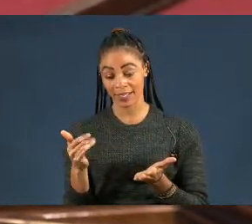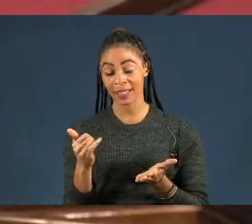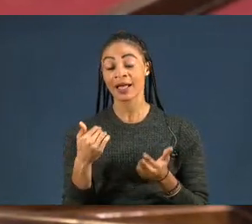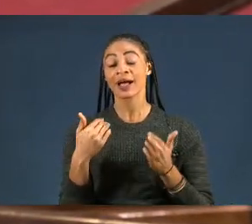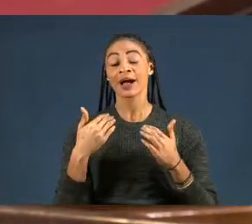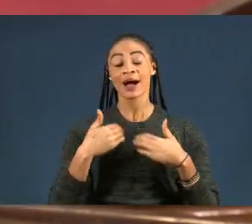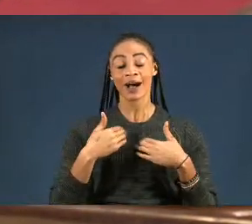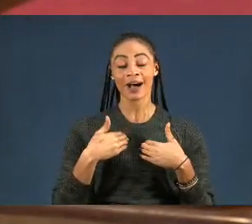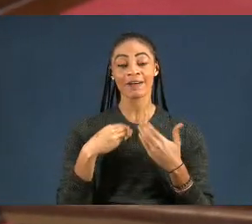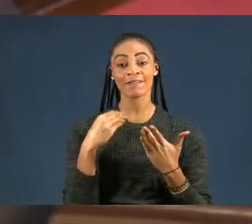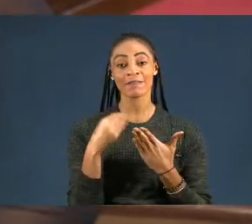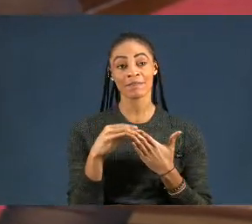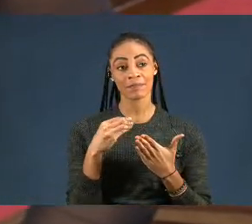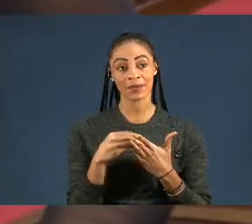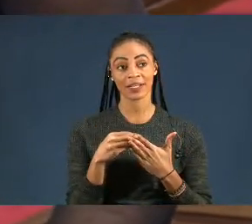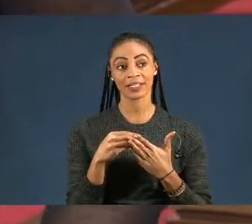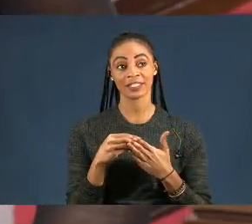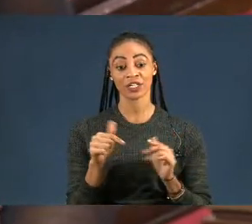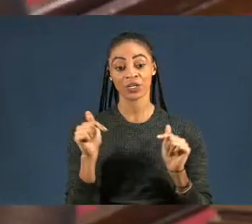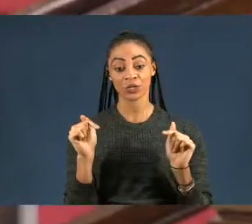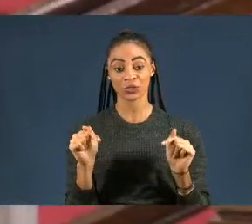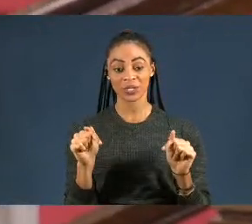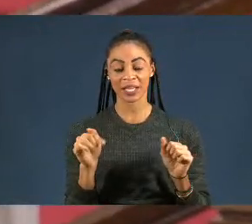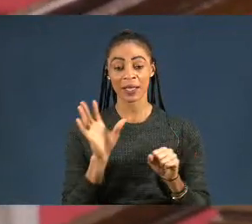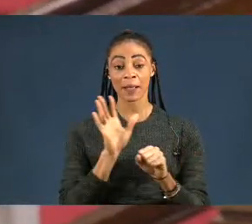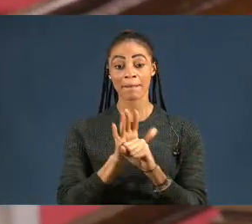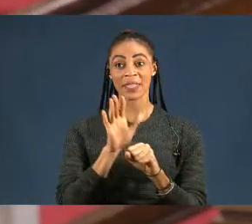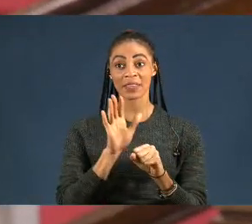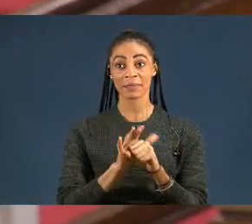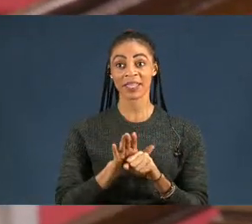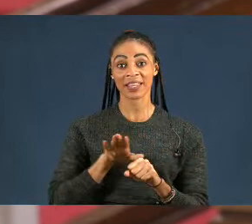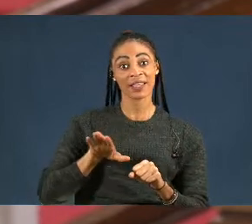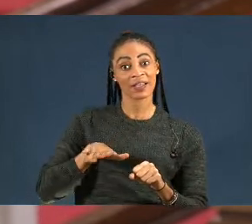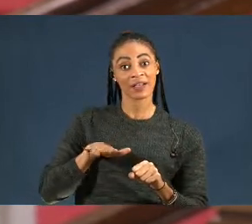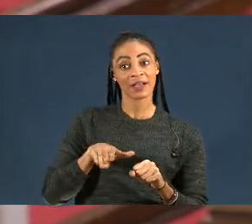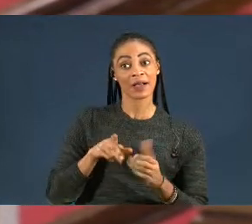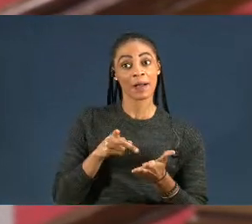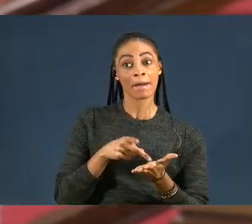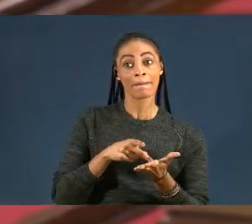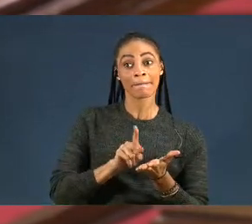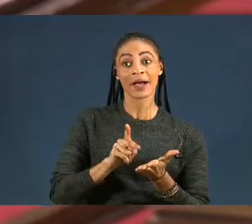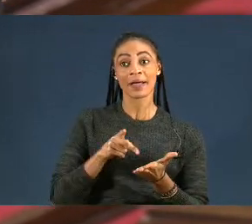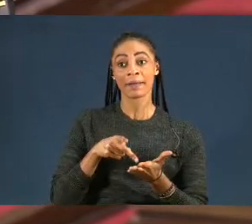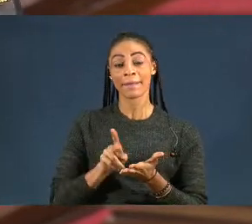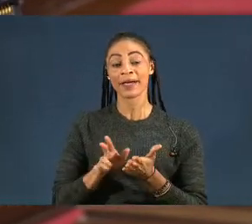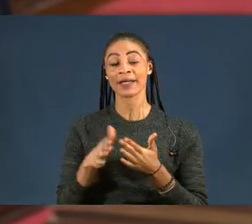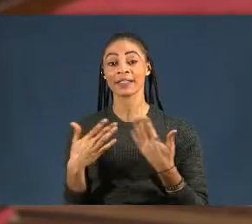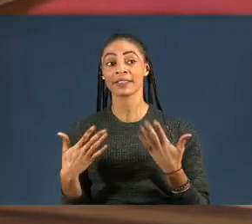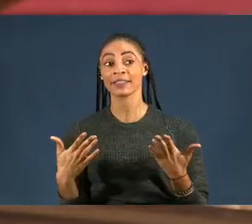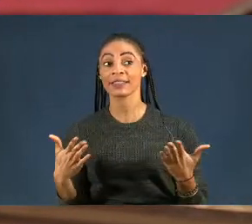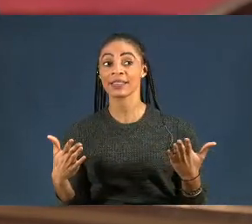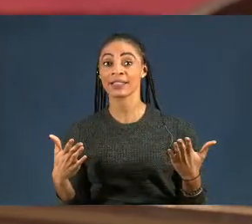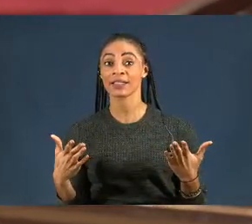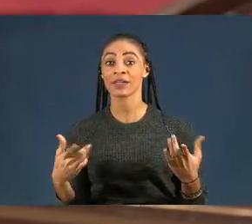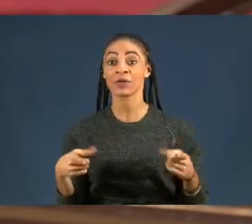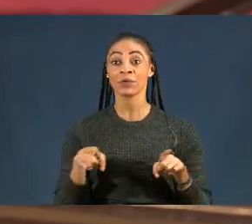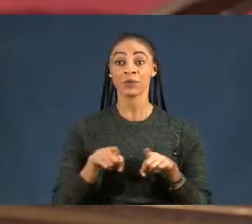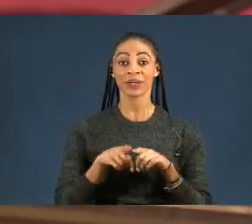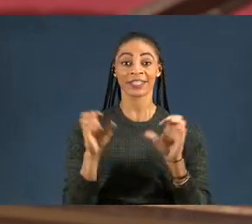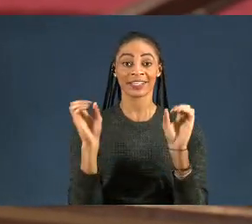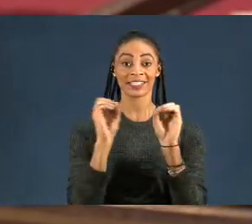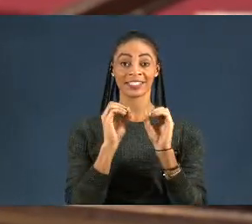Today, many of us ladies are buying things. We don't have blessing to buy